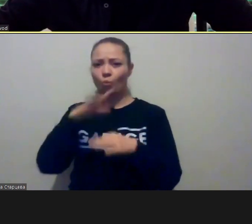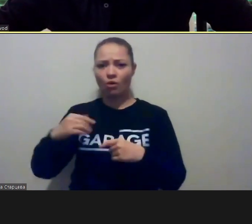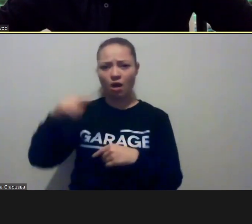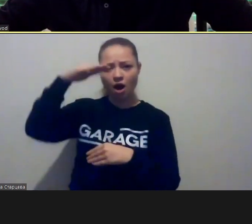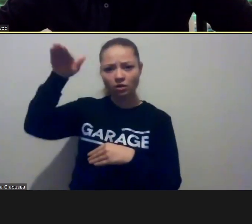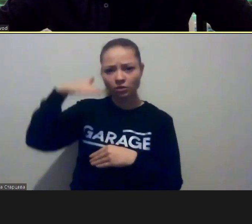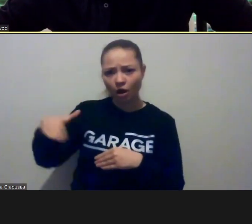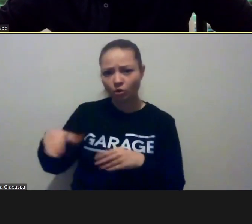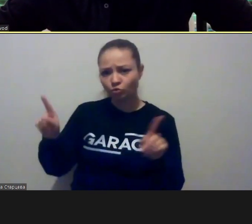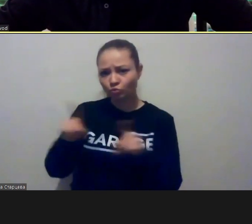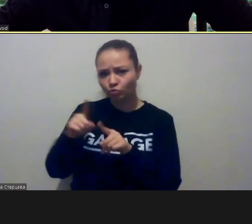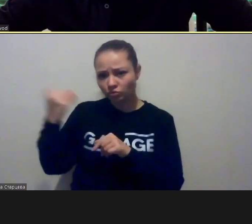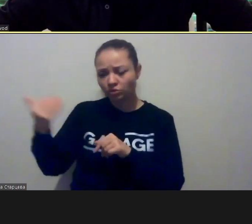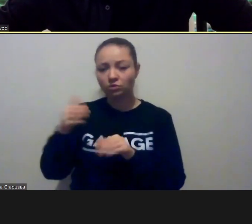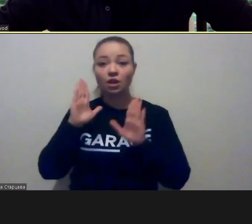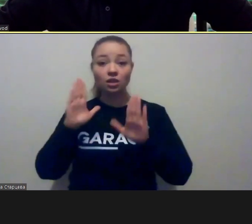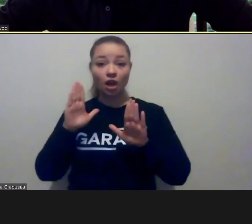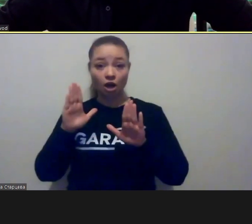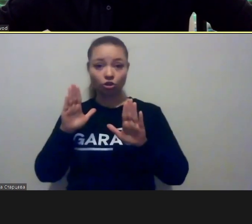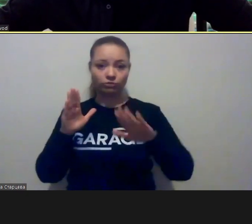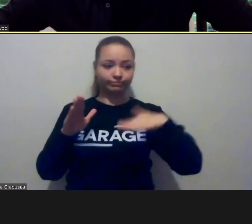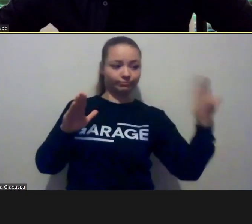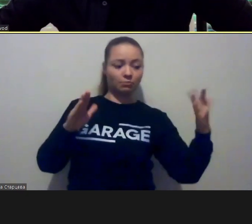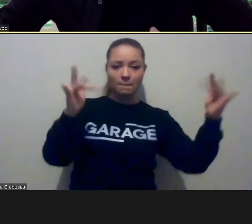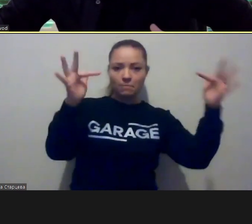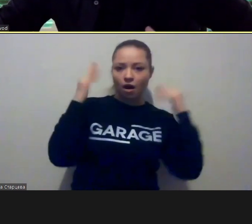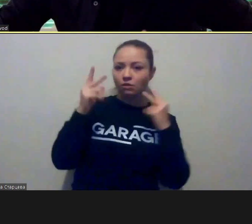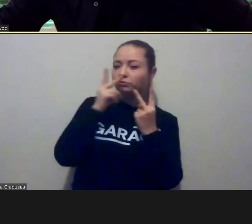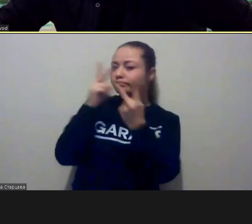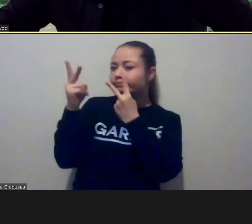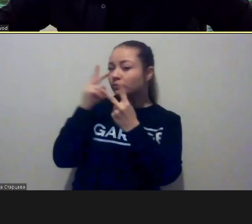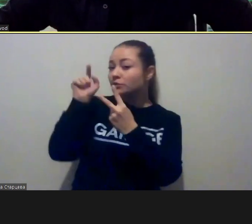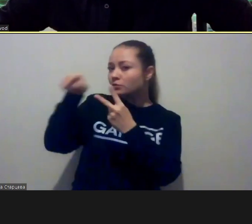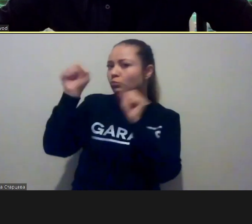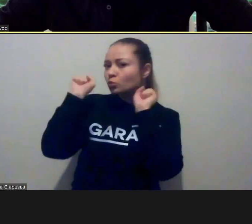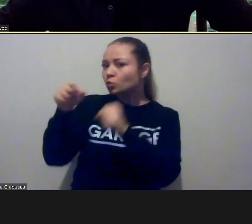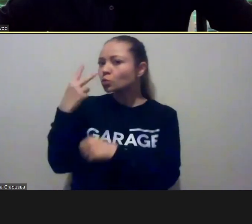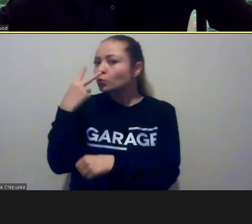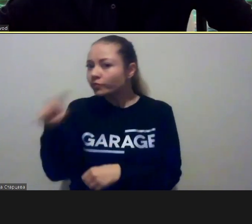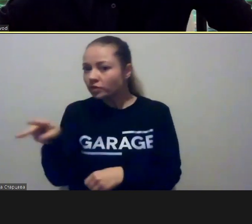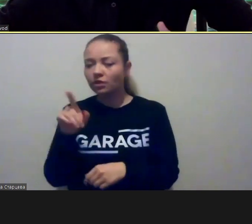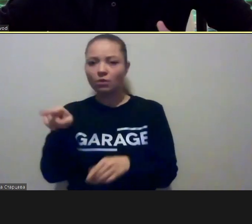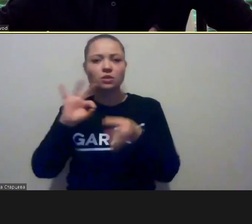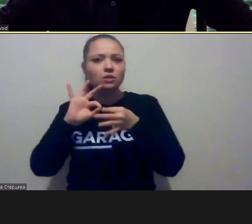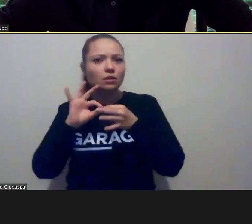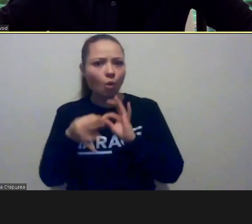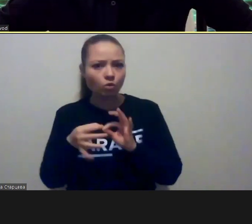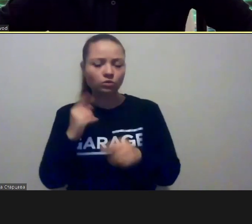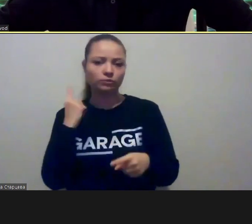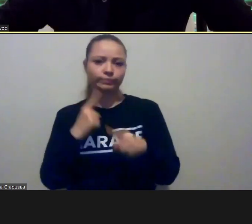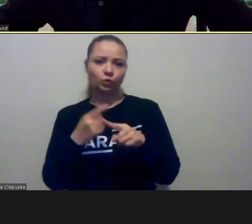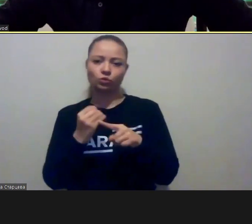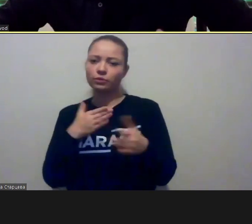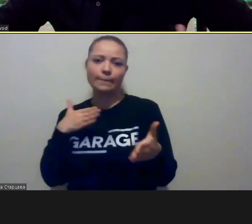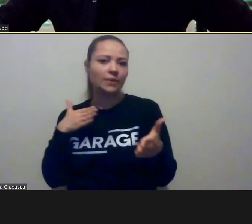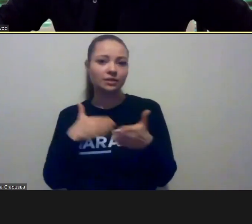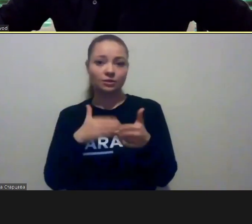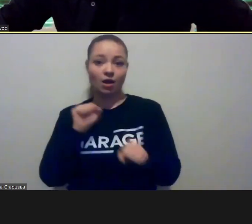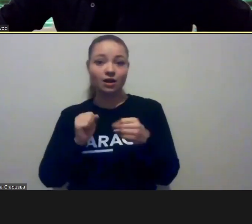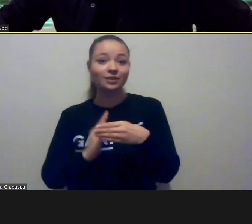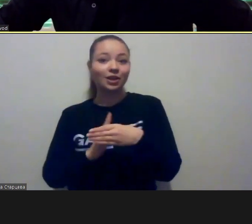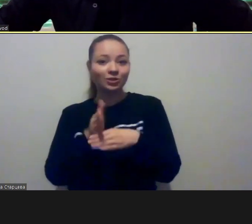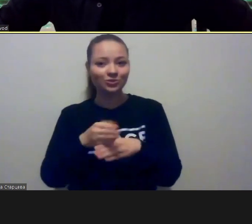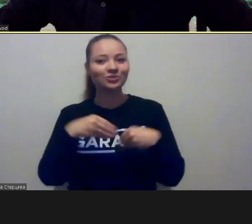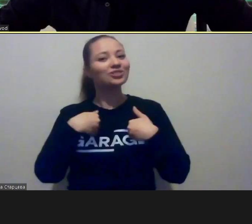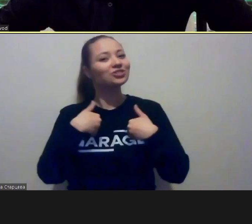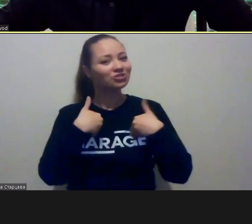for viewing from every level in the building and even from outside. So this is both